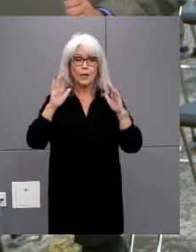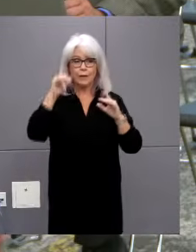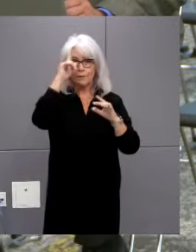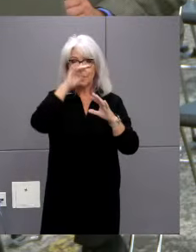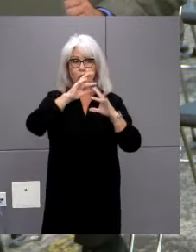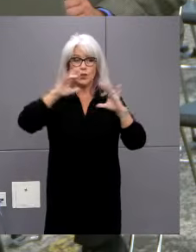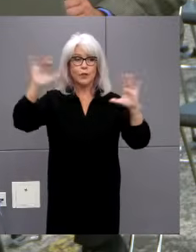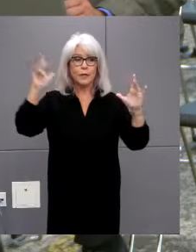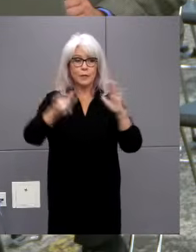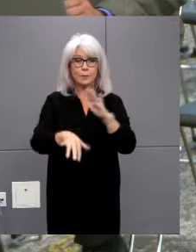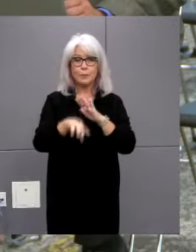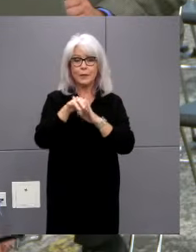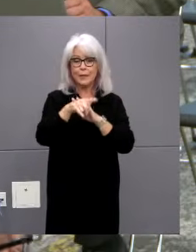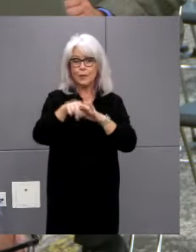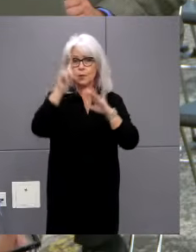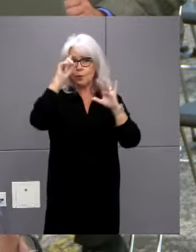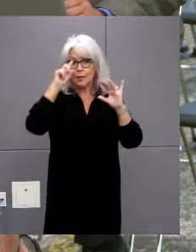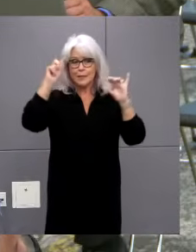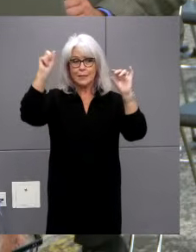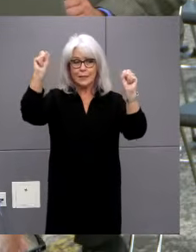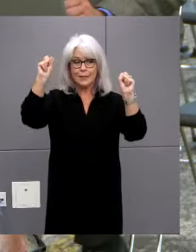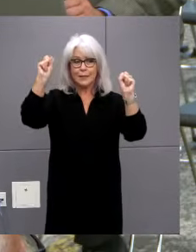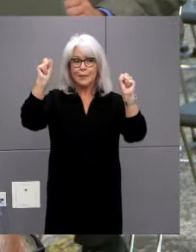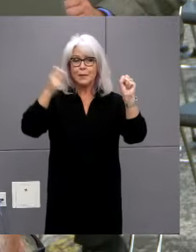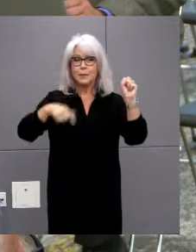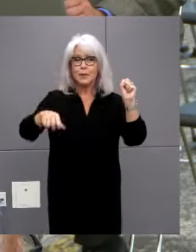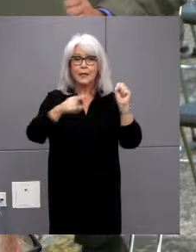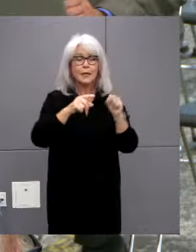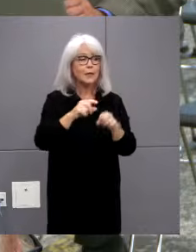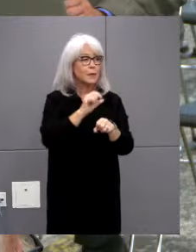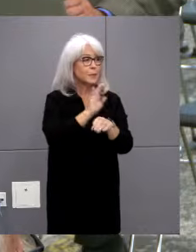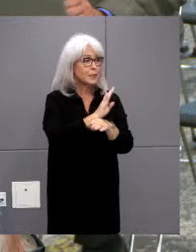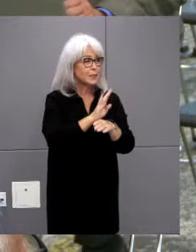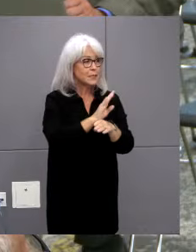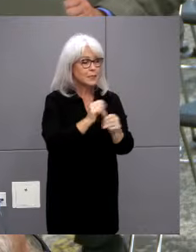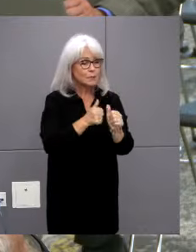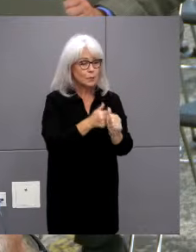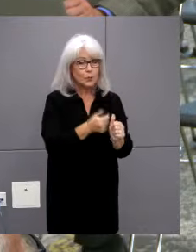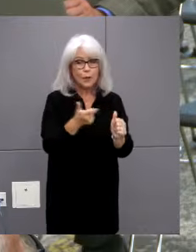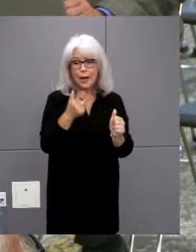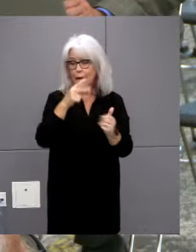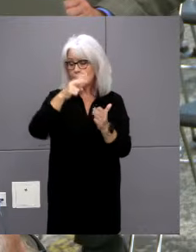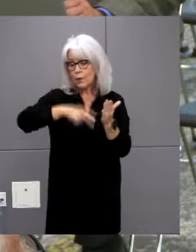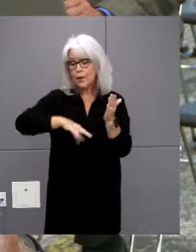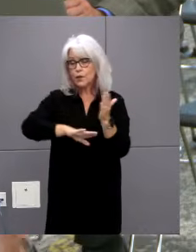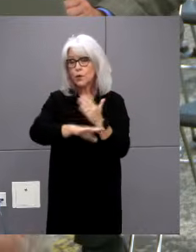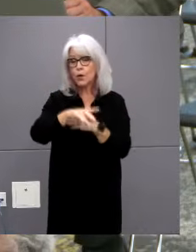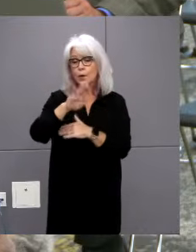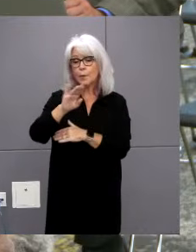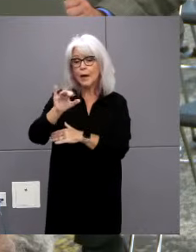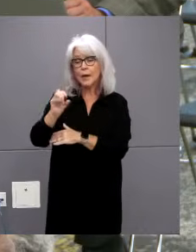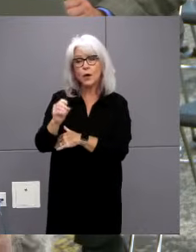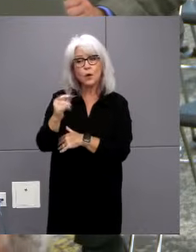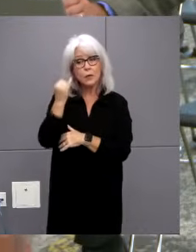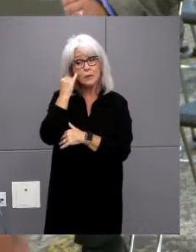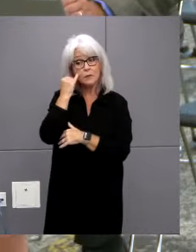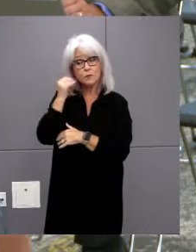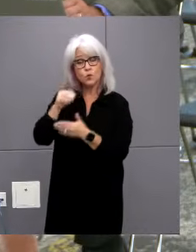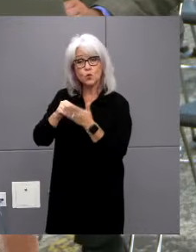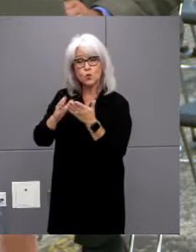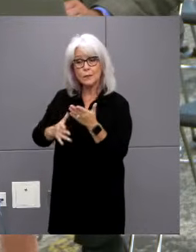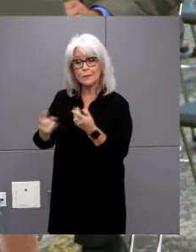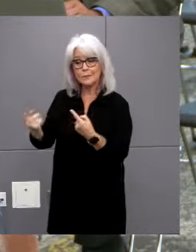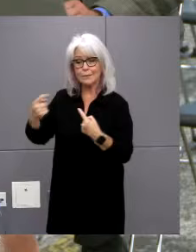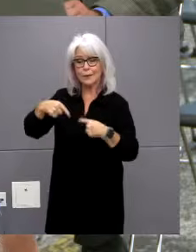selecting the president with great vision, being an entrepreneur. I read your bio online as well. And when students are attending here at this